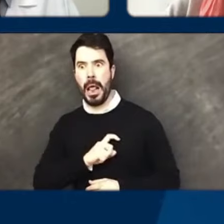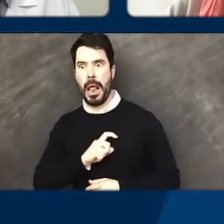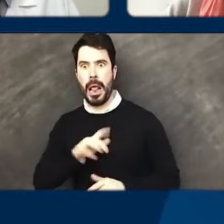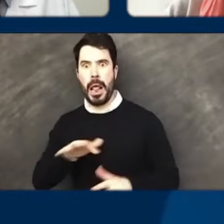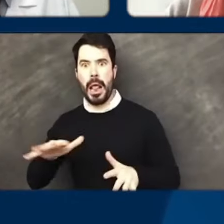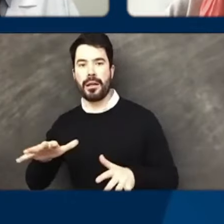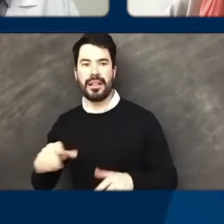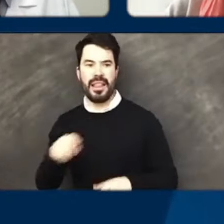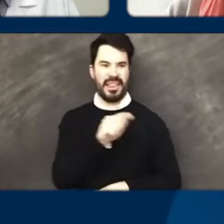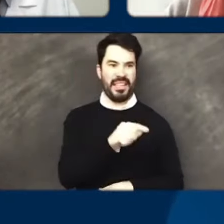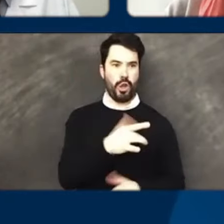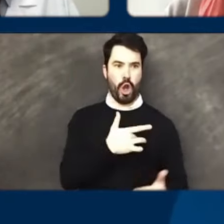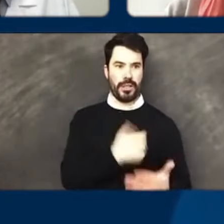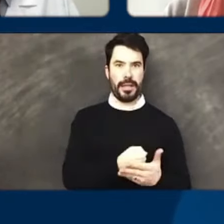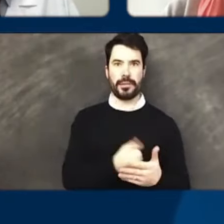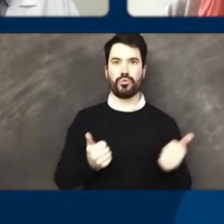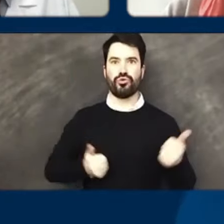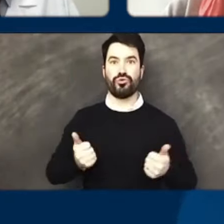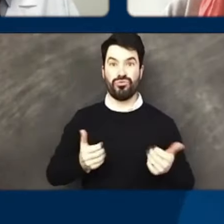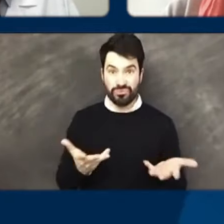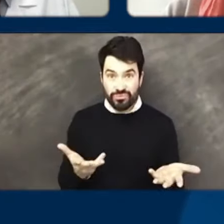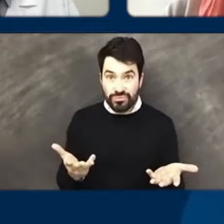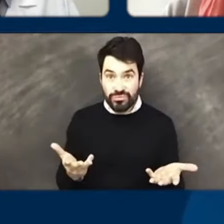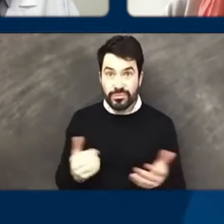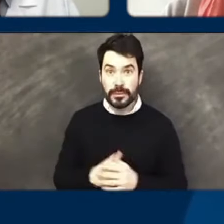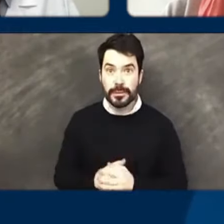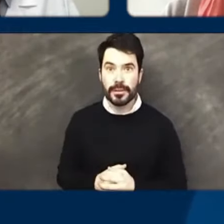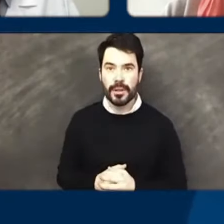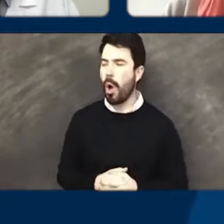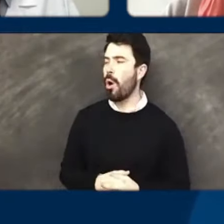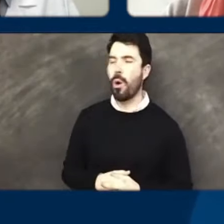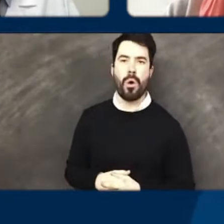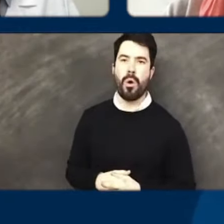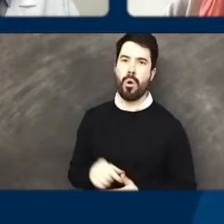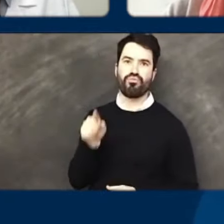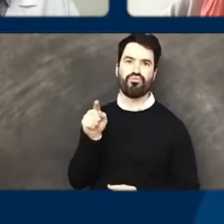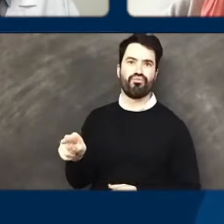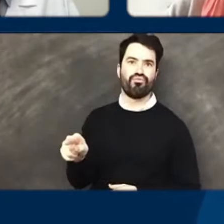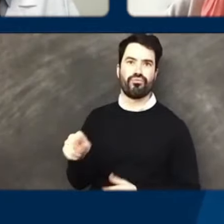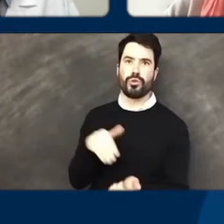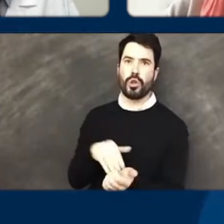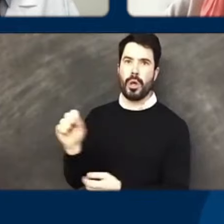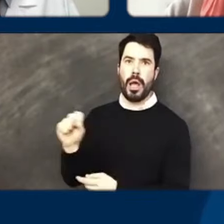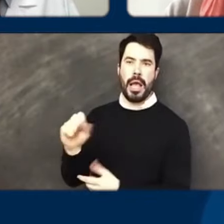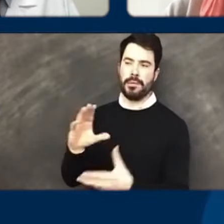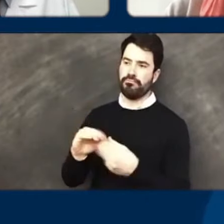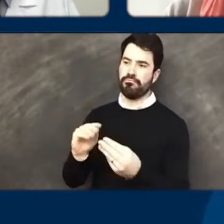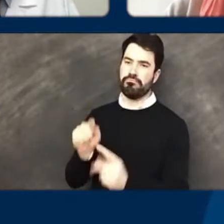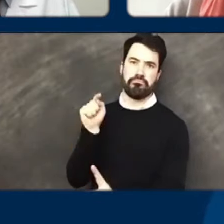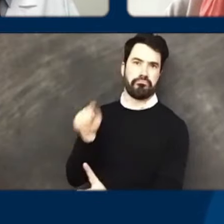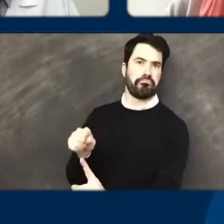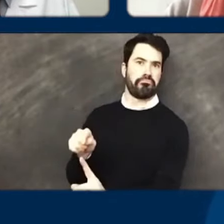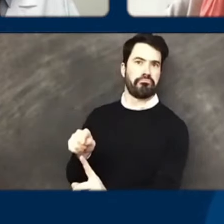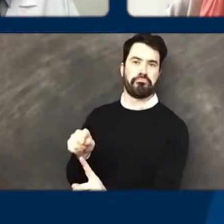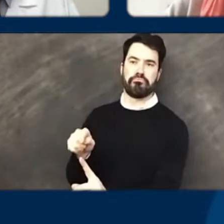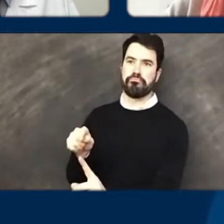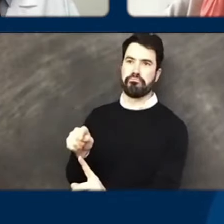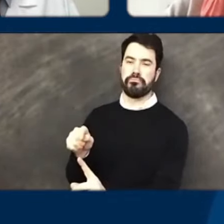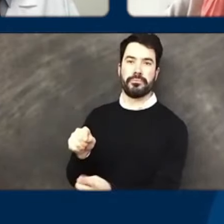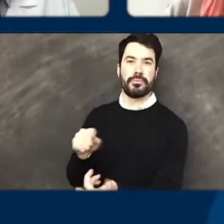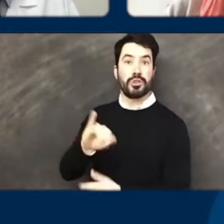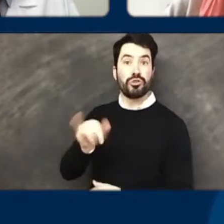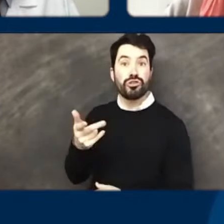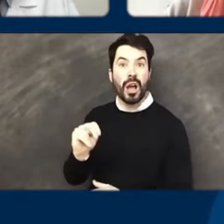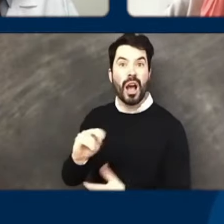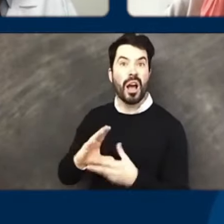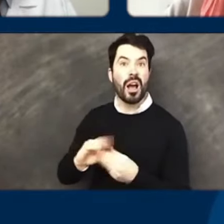attacks. I mean, I would echo everything that Sara said, and John said this at the beginning of our discussion.